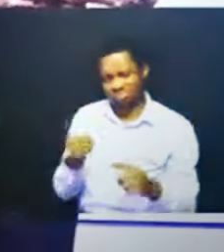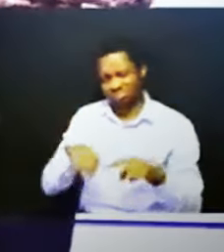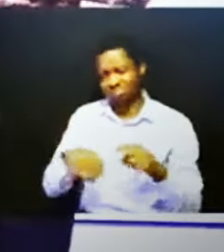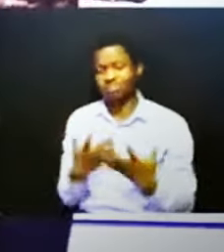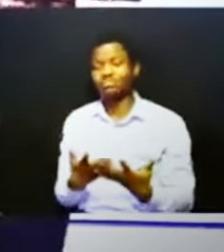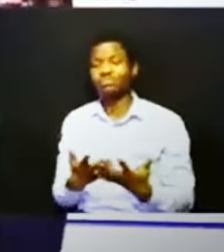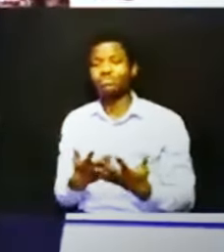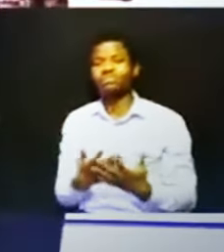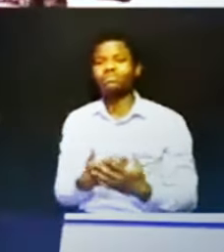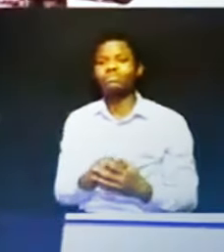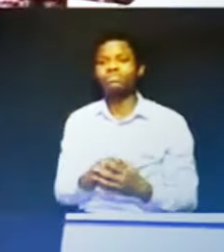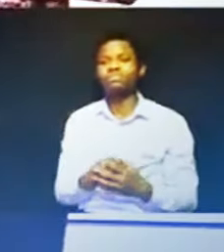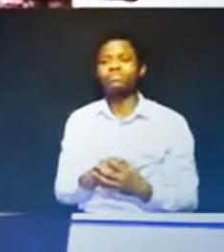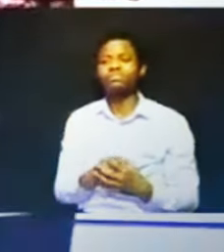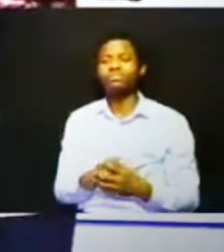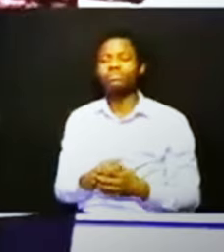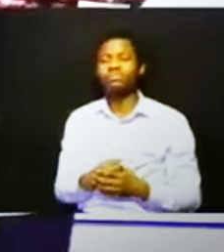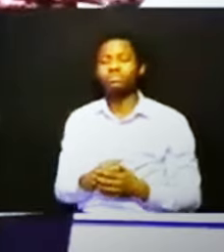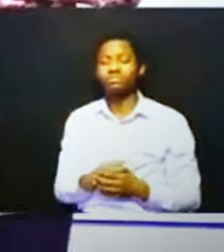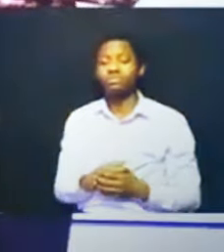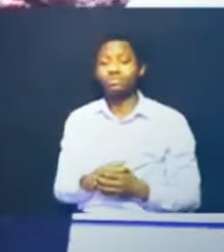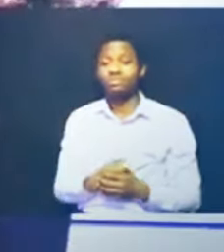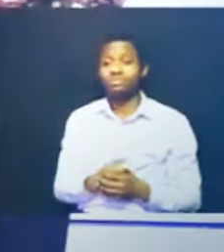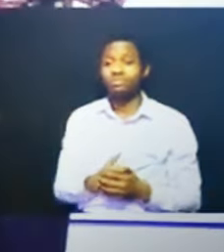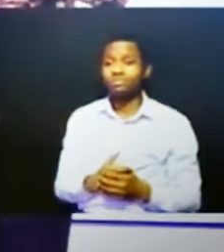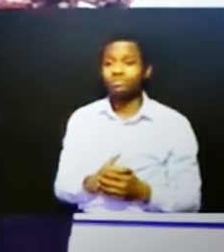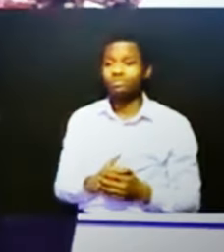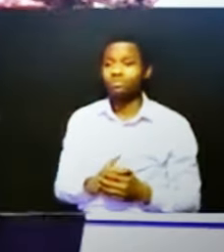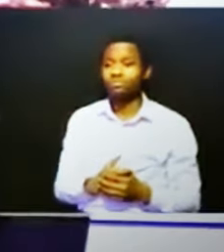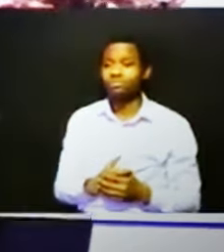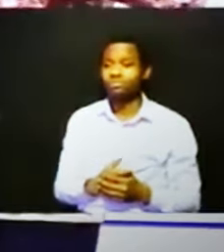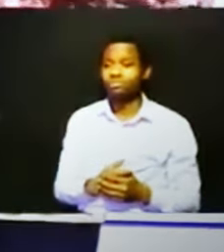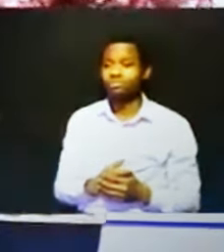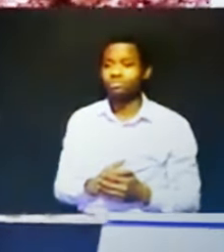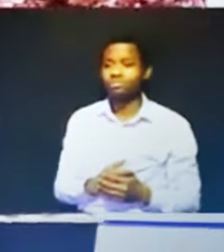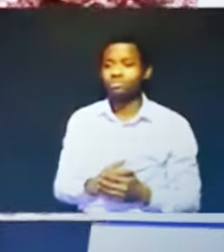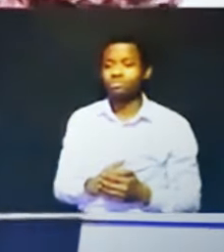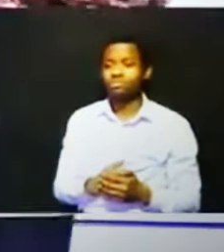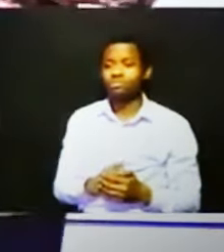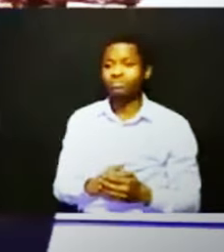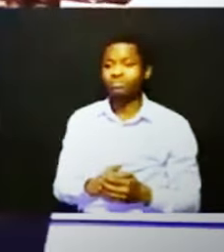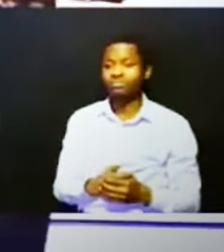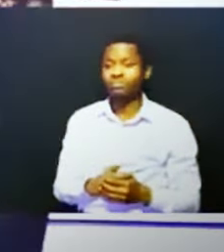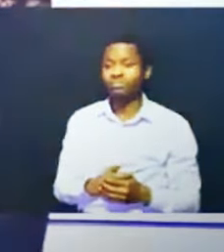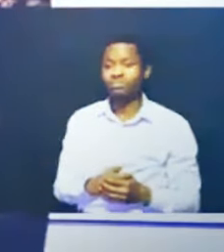see see in him as any na me bisibisa no ensem ara yi.